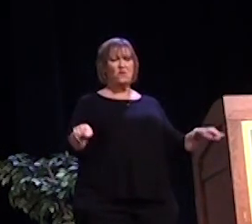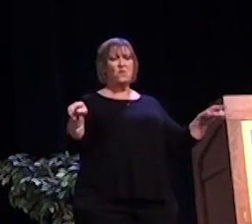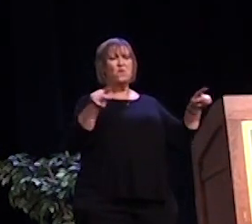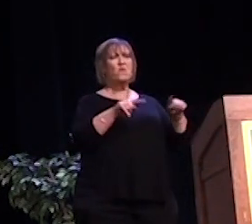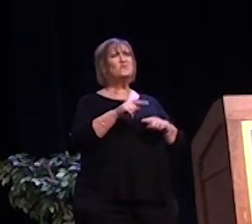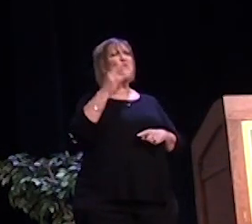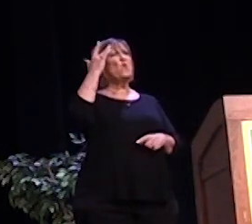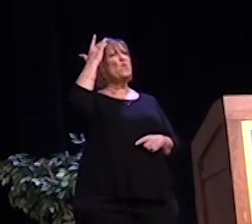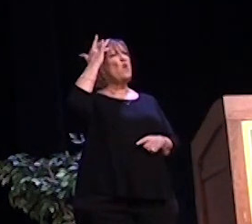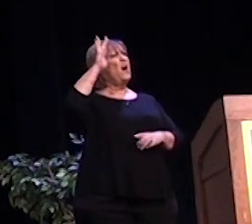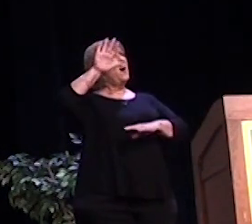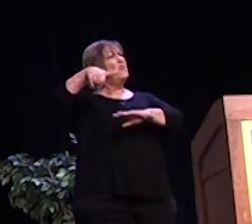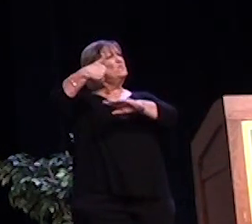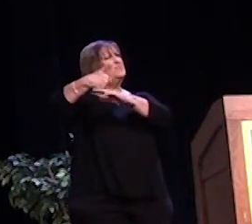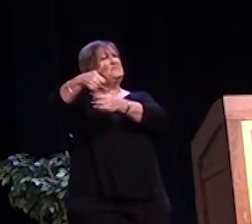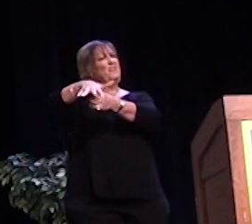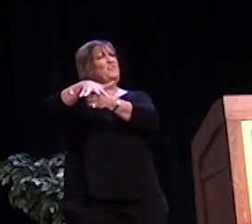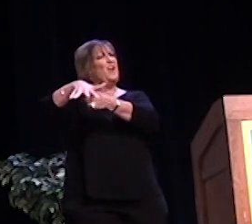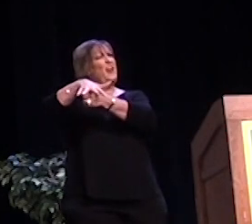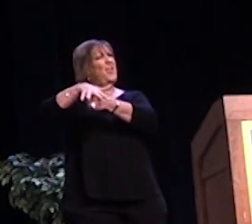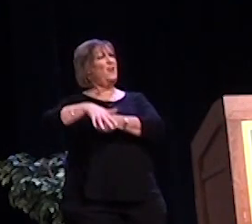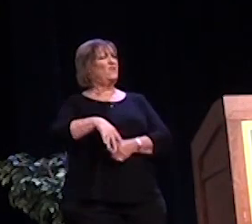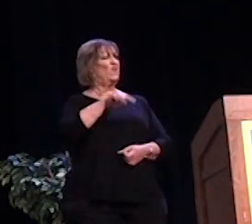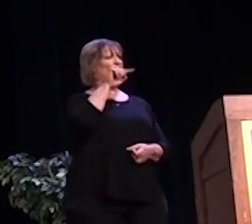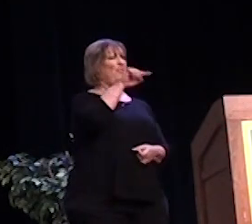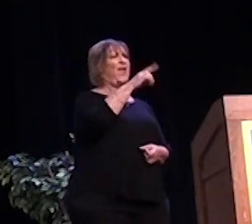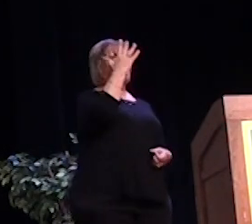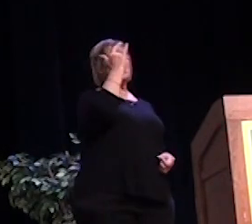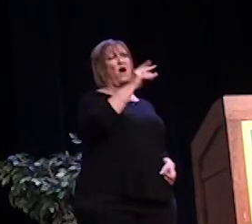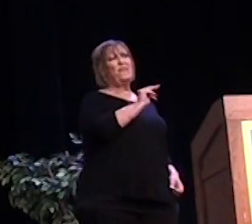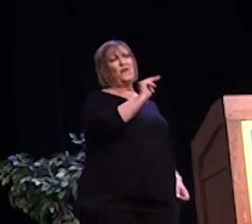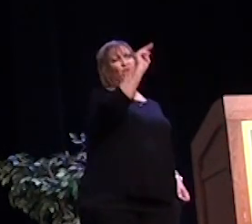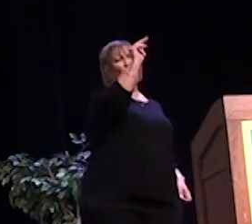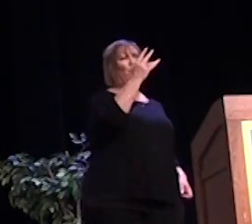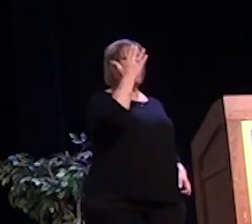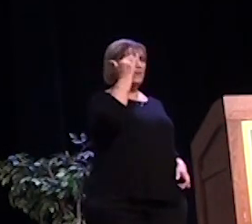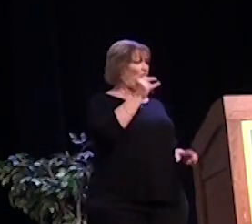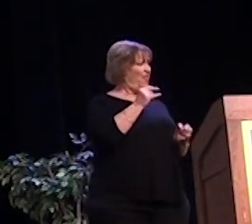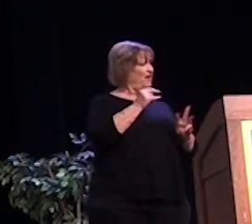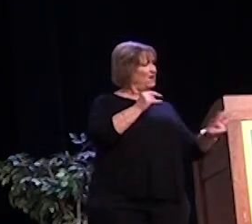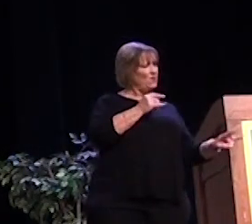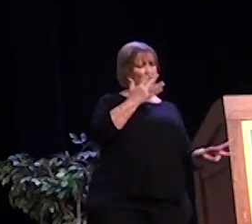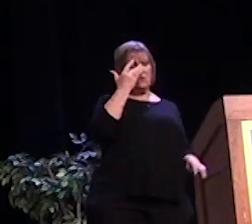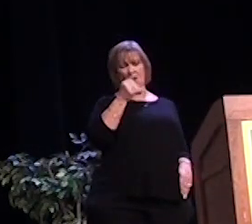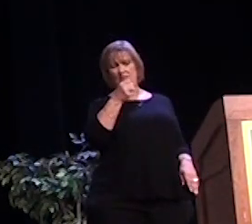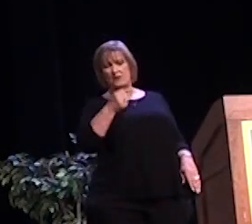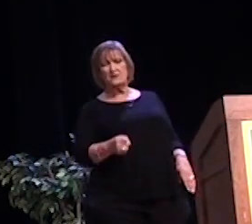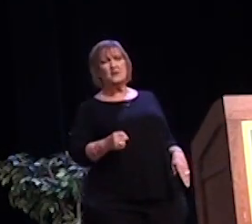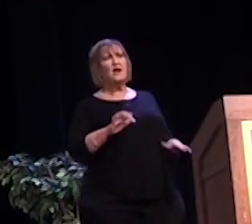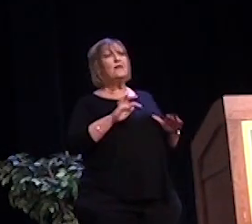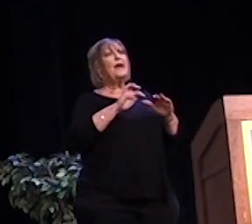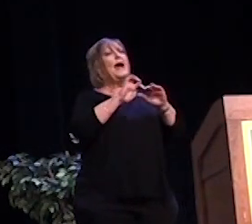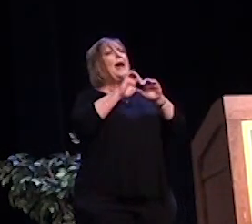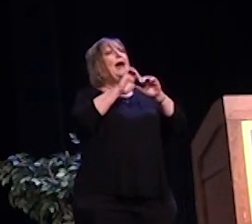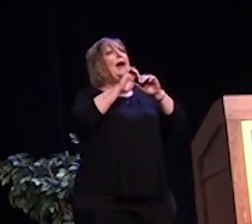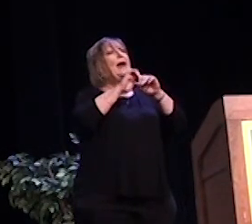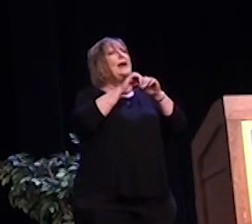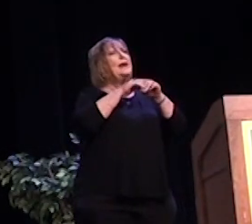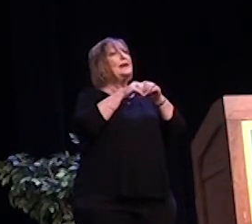created in a certain neighborhood or on a certain side of the city. Why does that happen? What goes